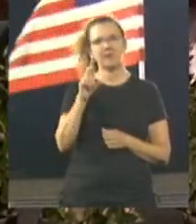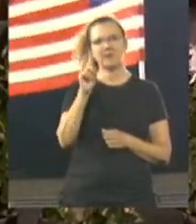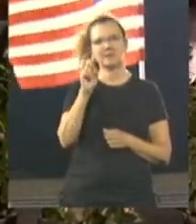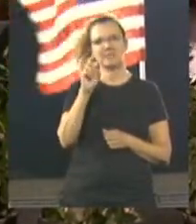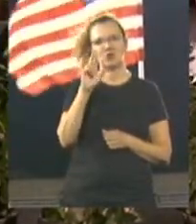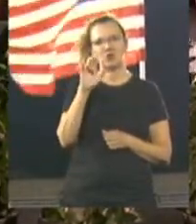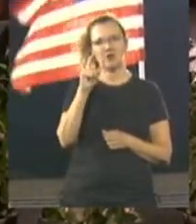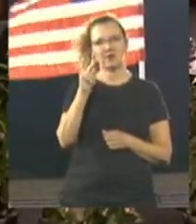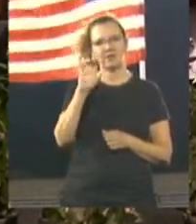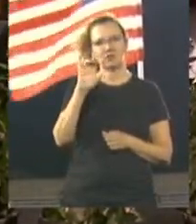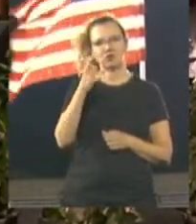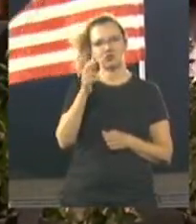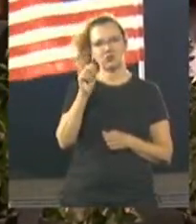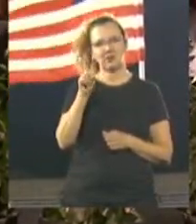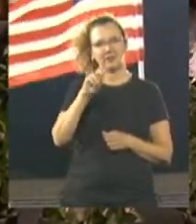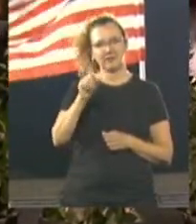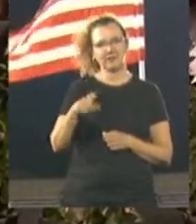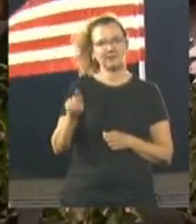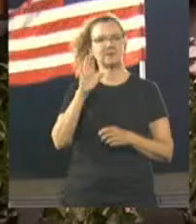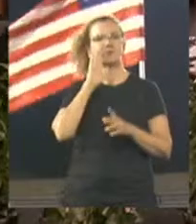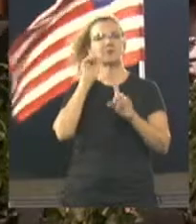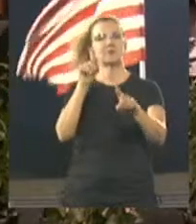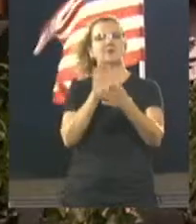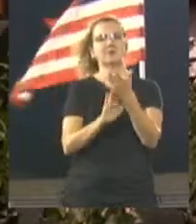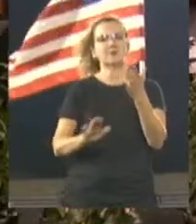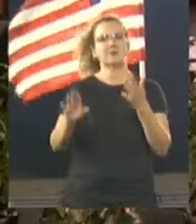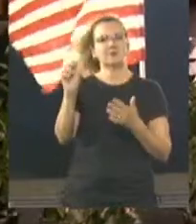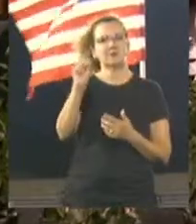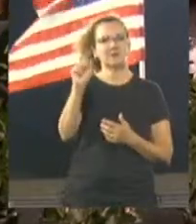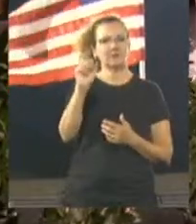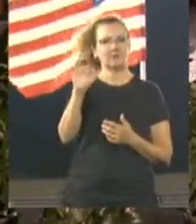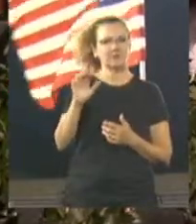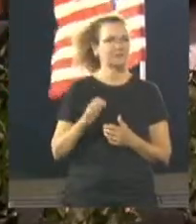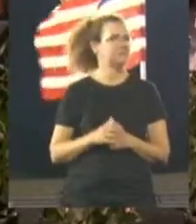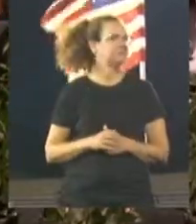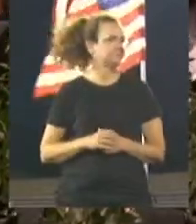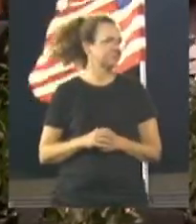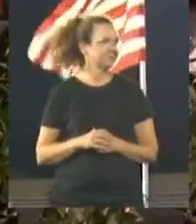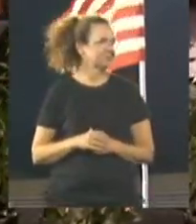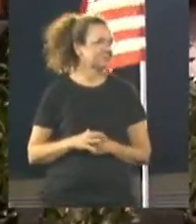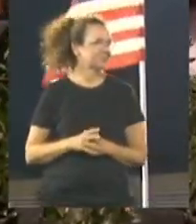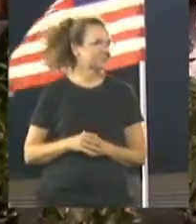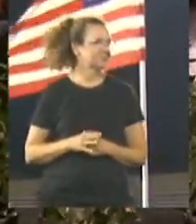T. Chavez will be attending San Antonio College.